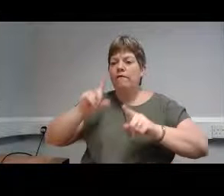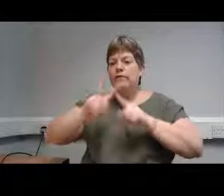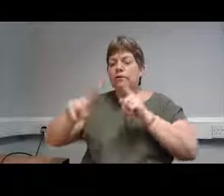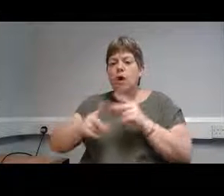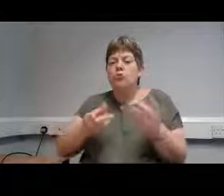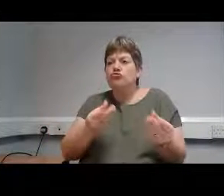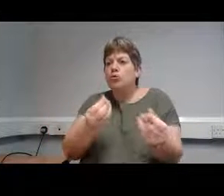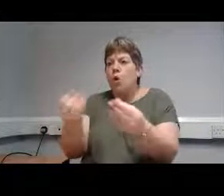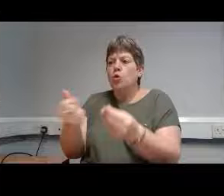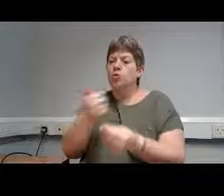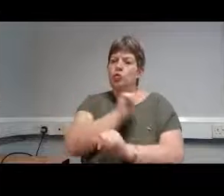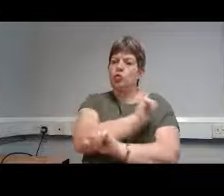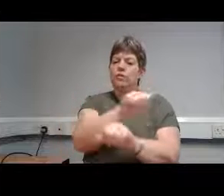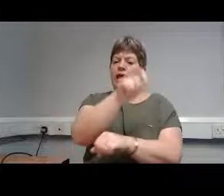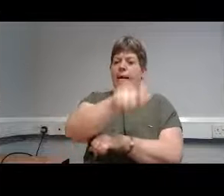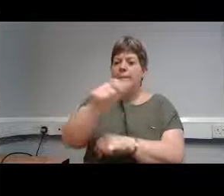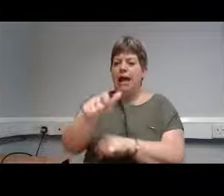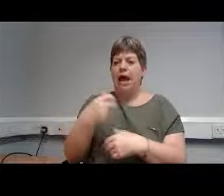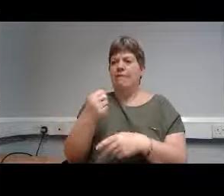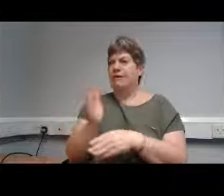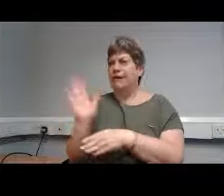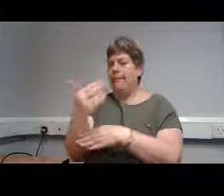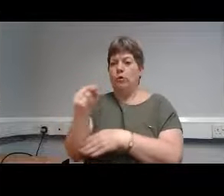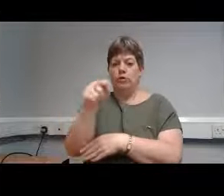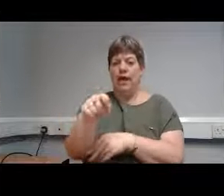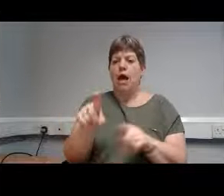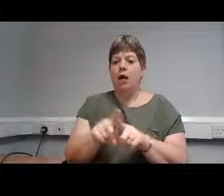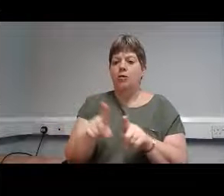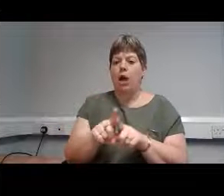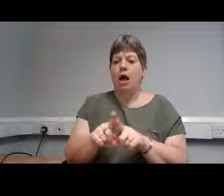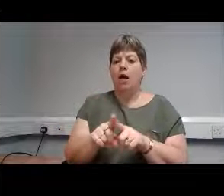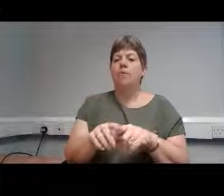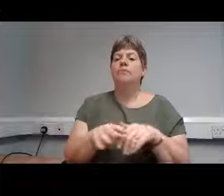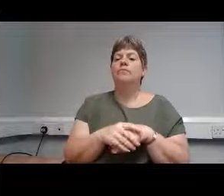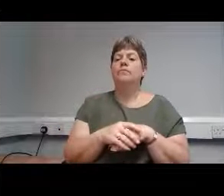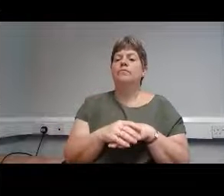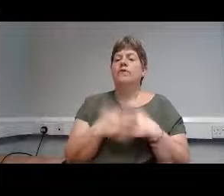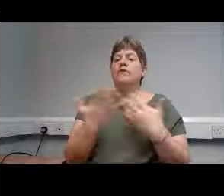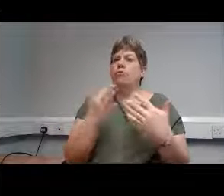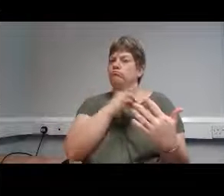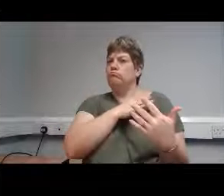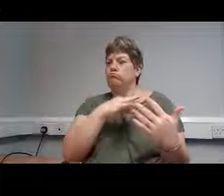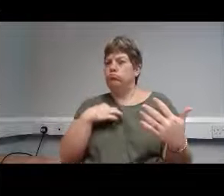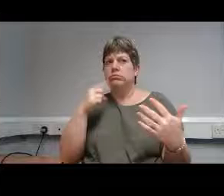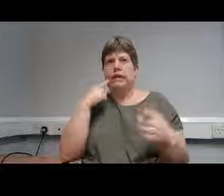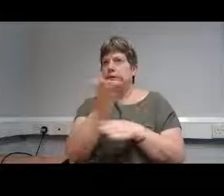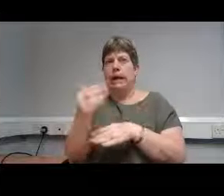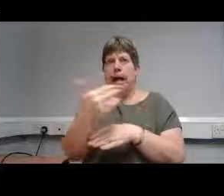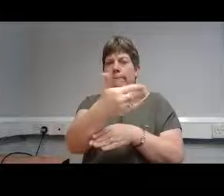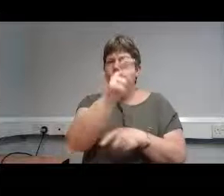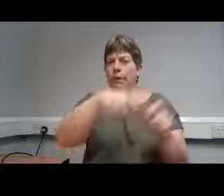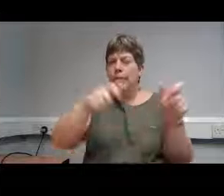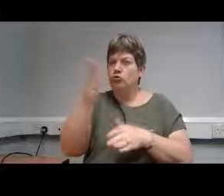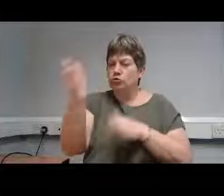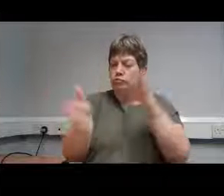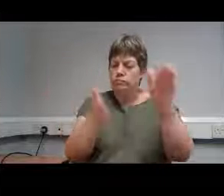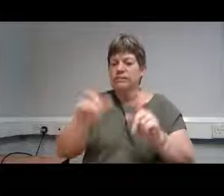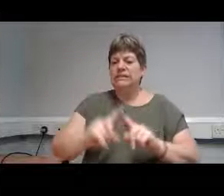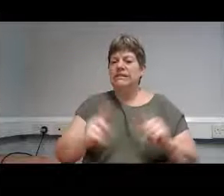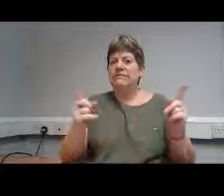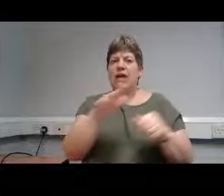benefit patients, and there's some signposting in there as well for clinicians to signpost people to